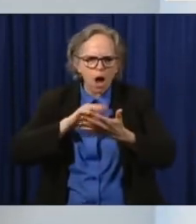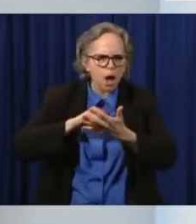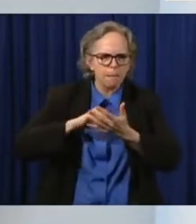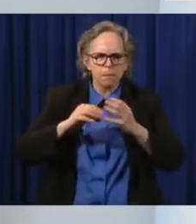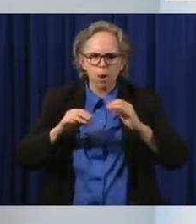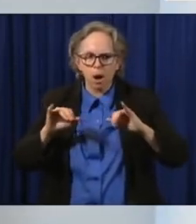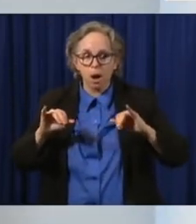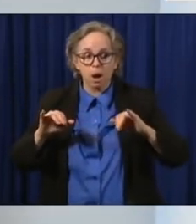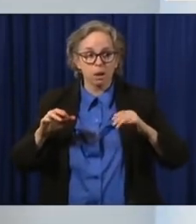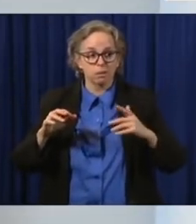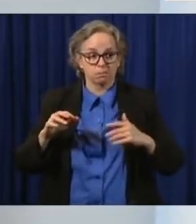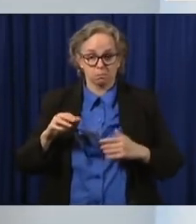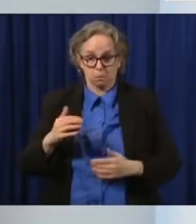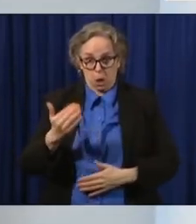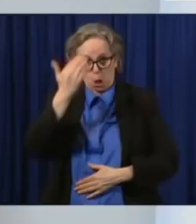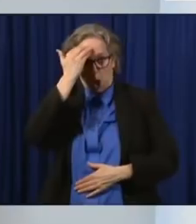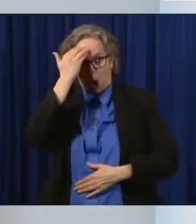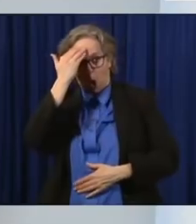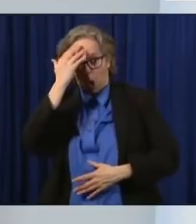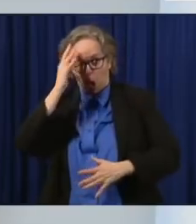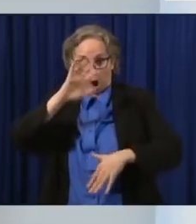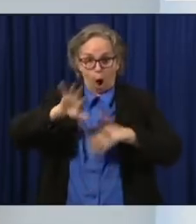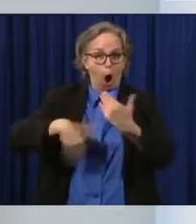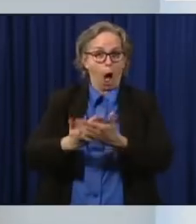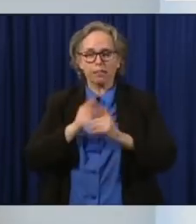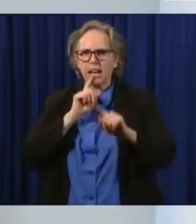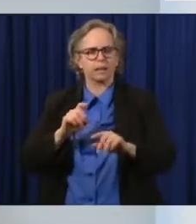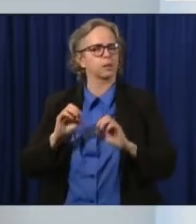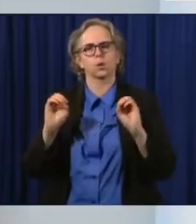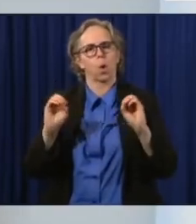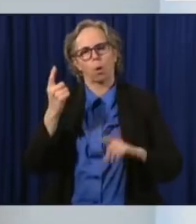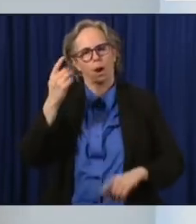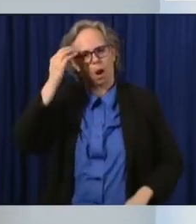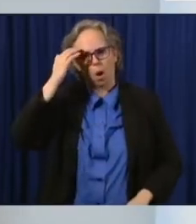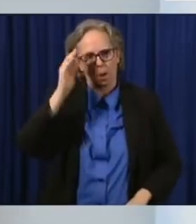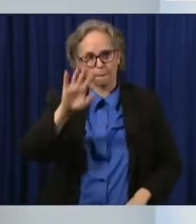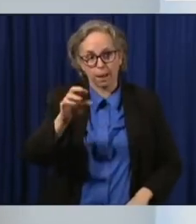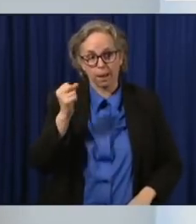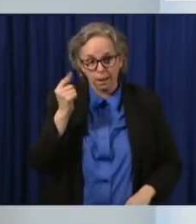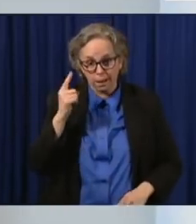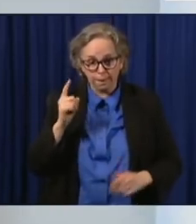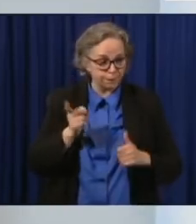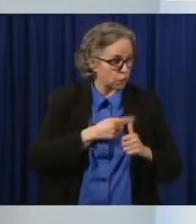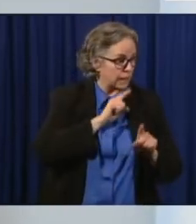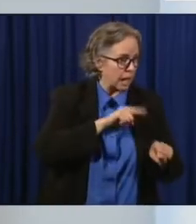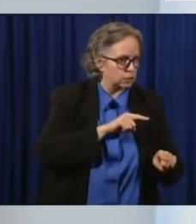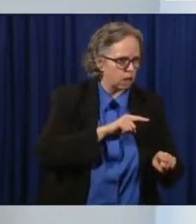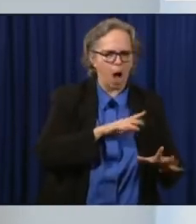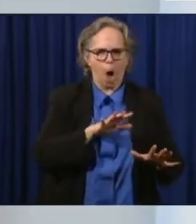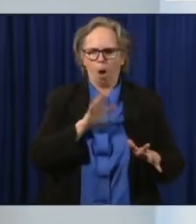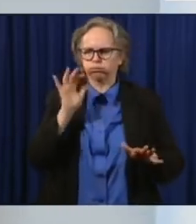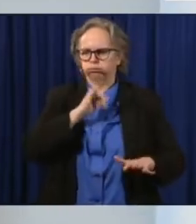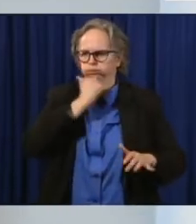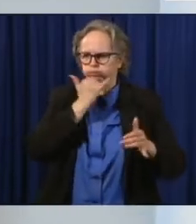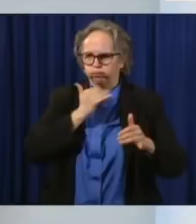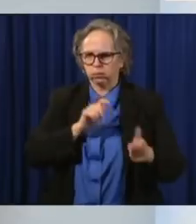answers. And sometimes even those answers are not clear. But without a